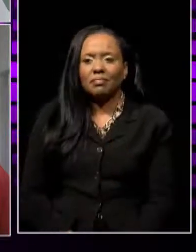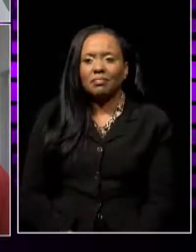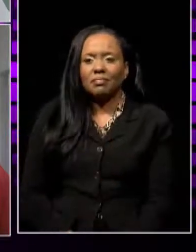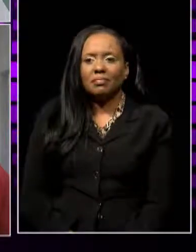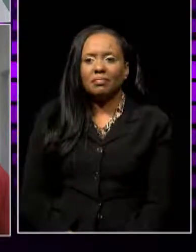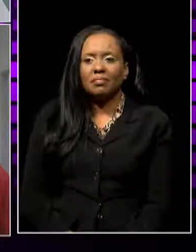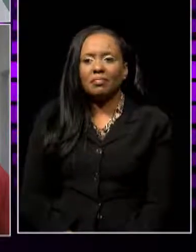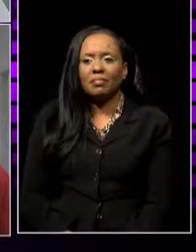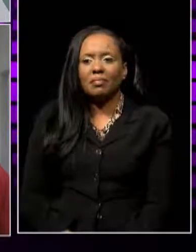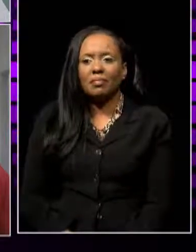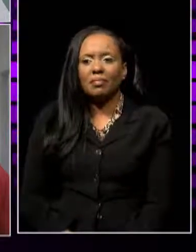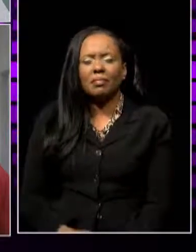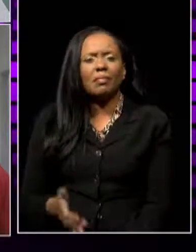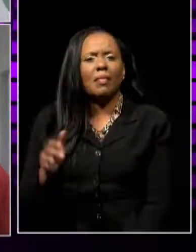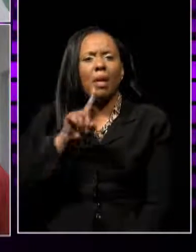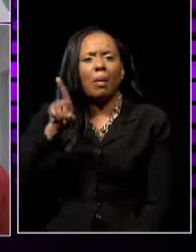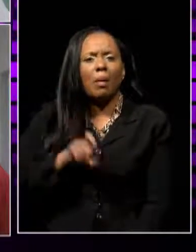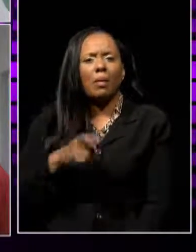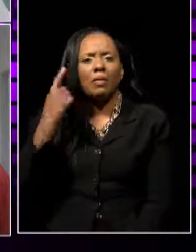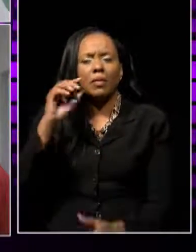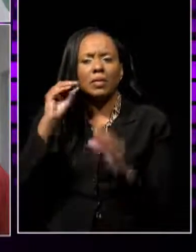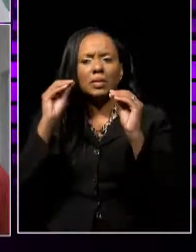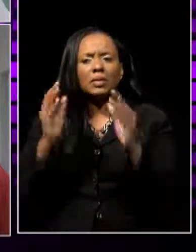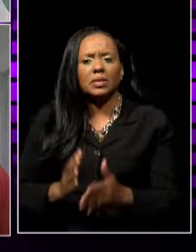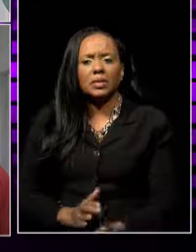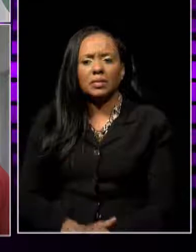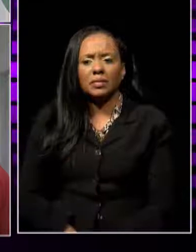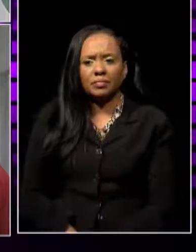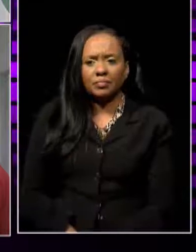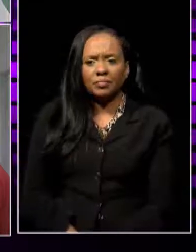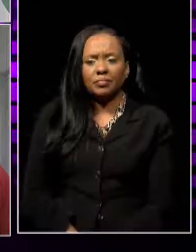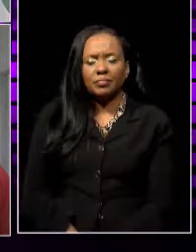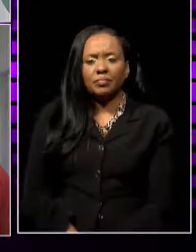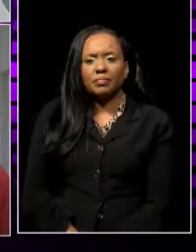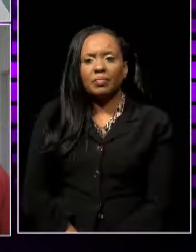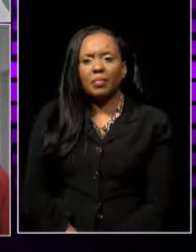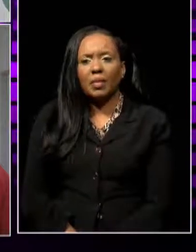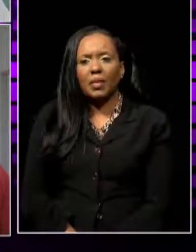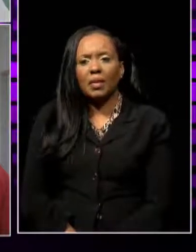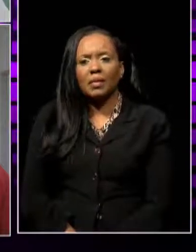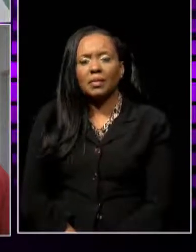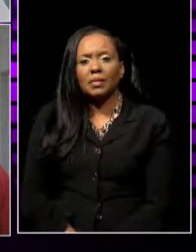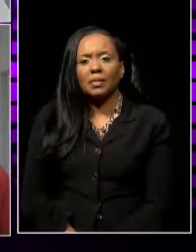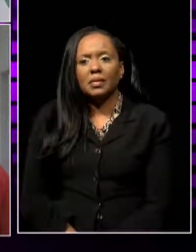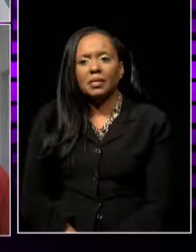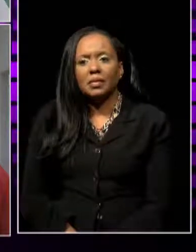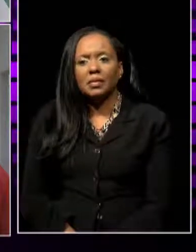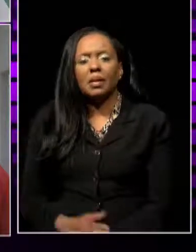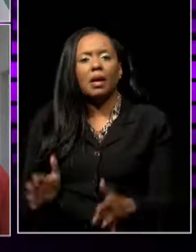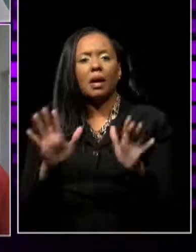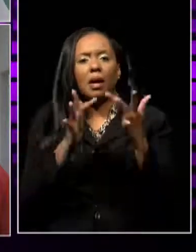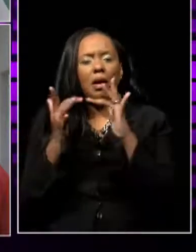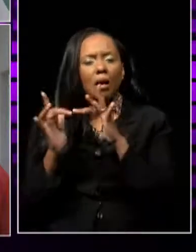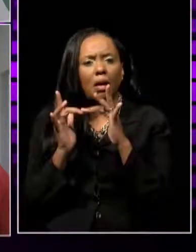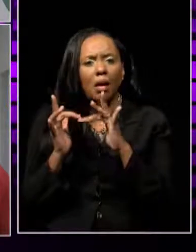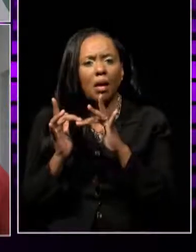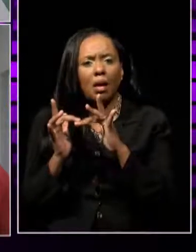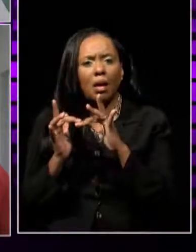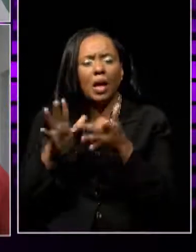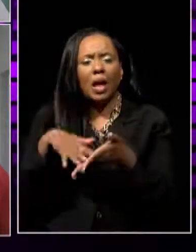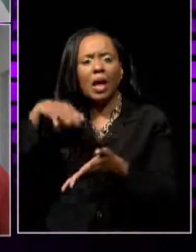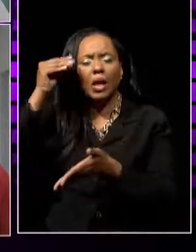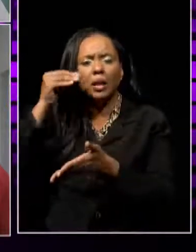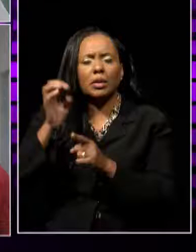I have a question for you. What kind of effect do you think the online learning environment is having on your social well-being?